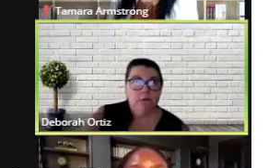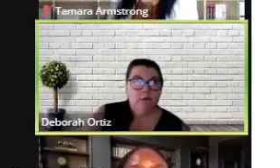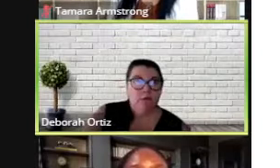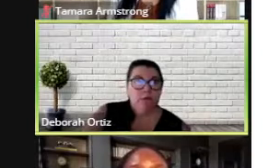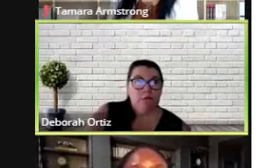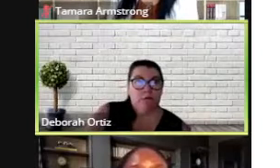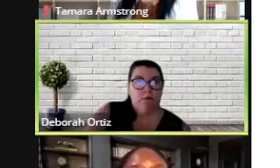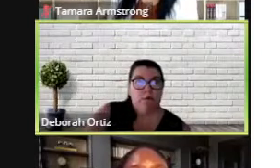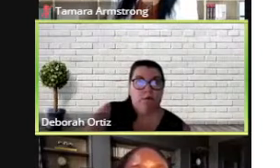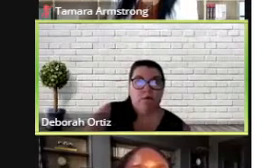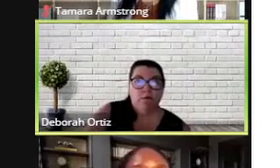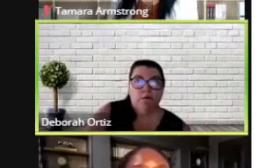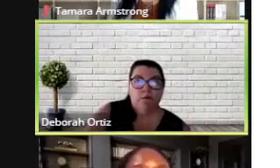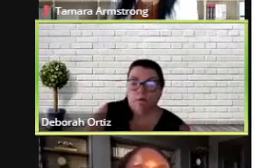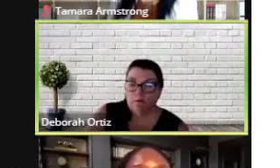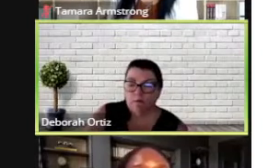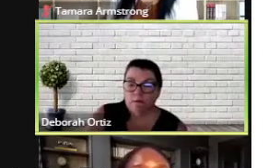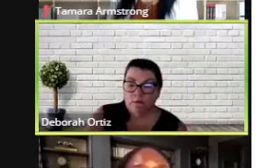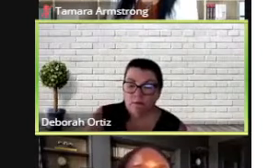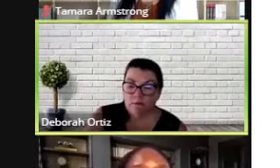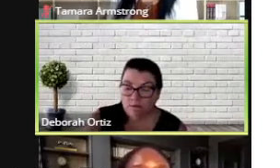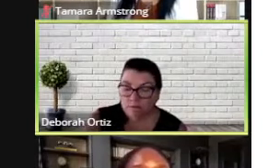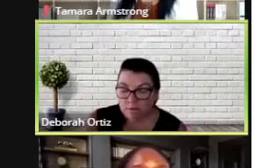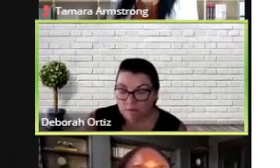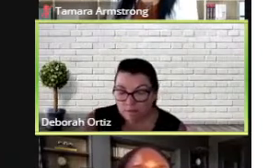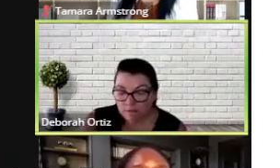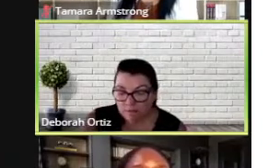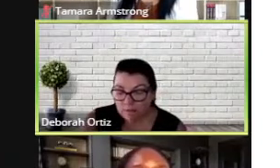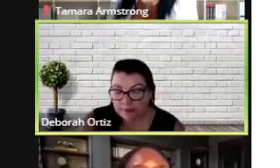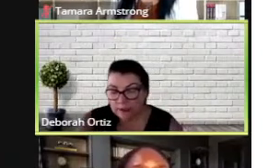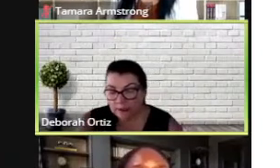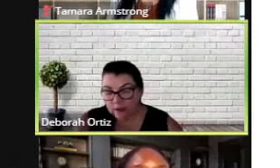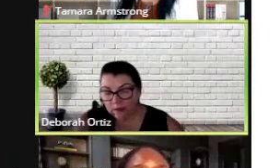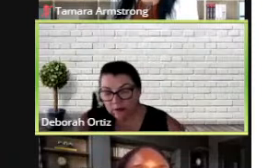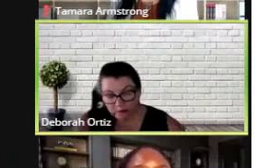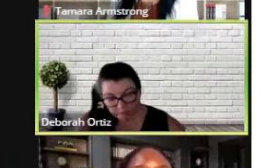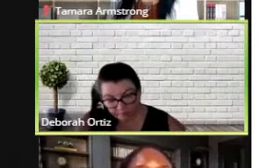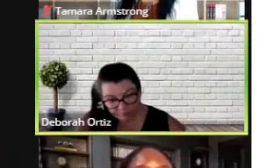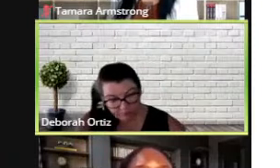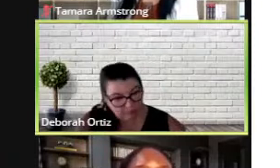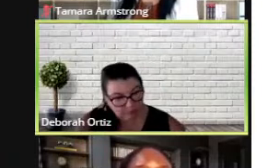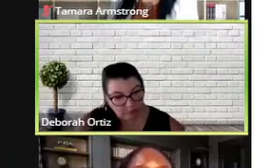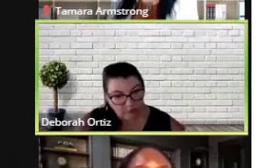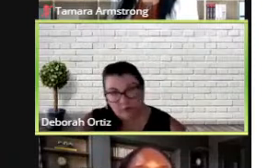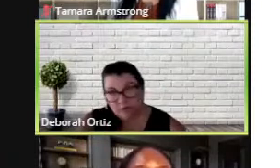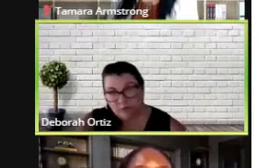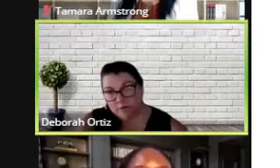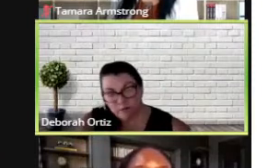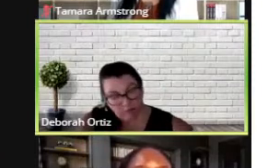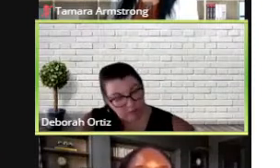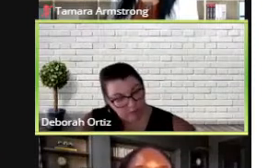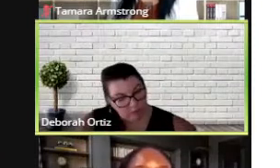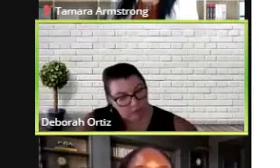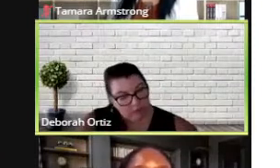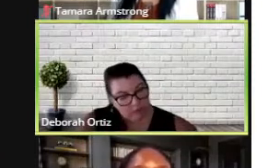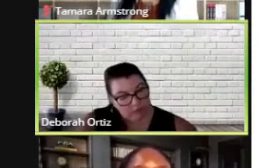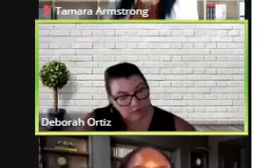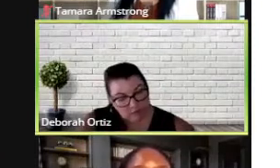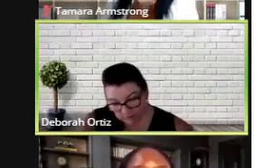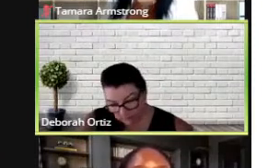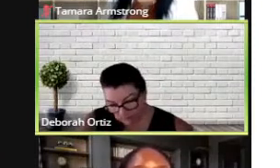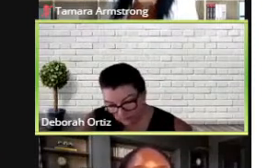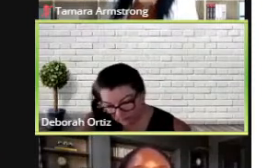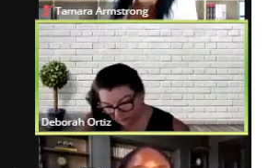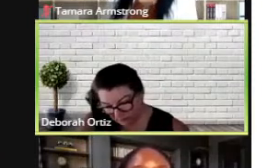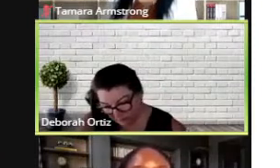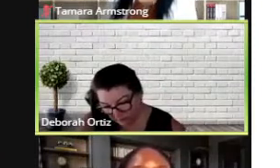son. And if we had adverse effects to this vaccine, I worry about my son and what would